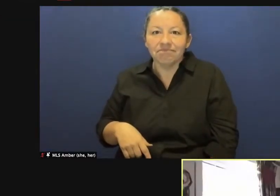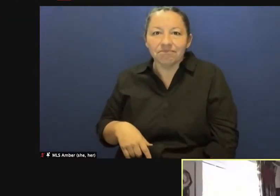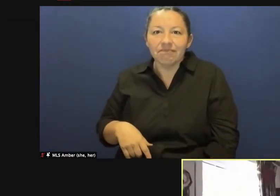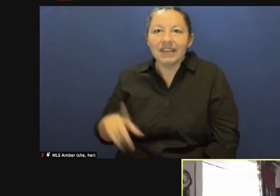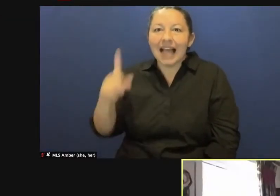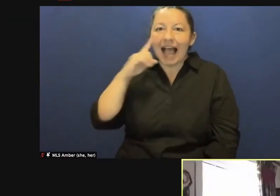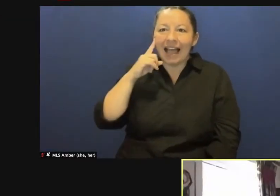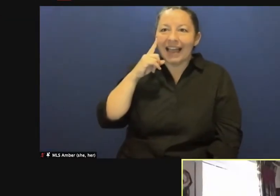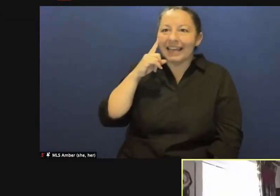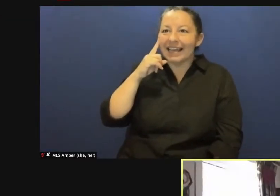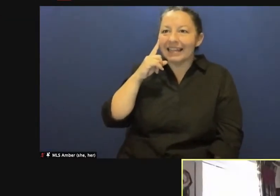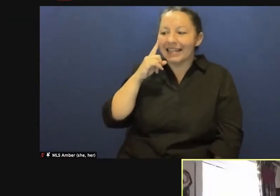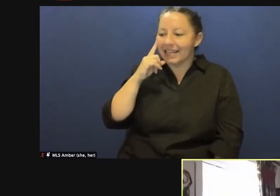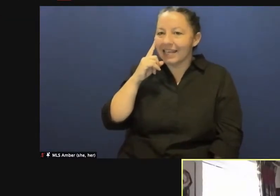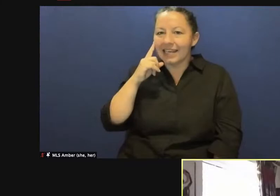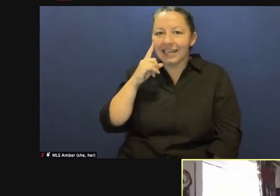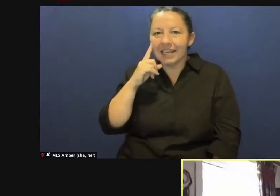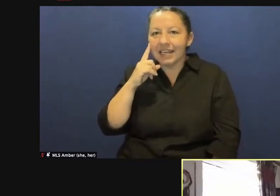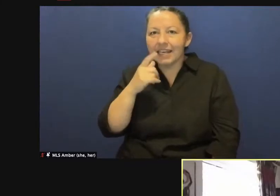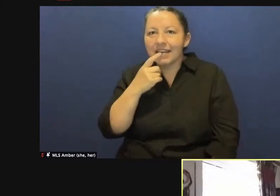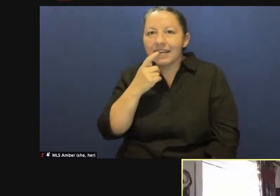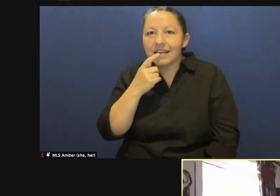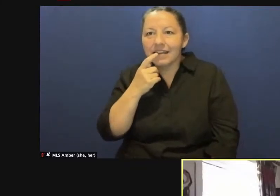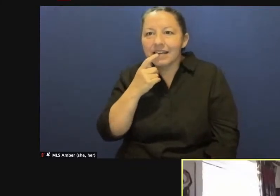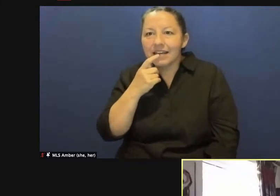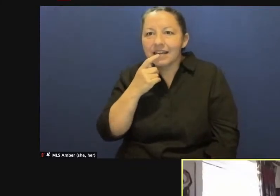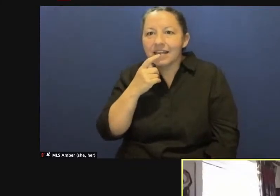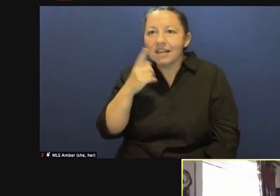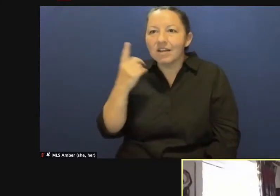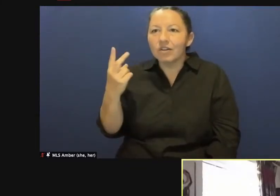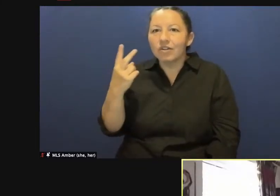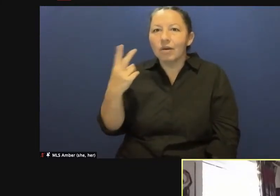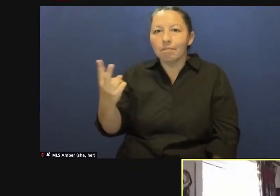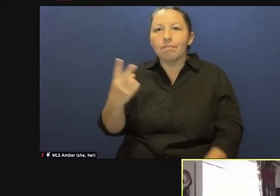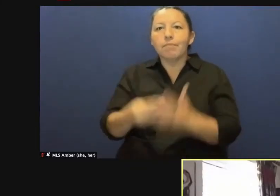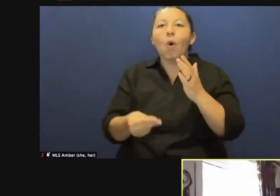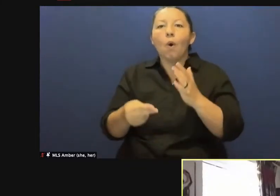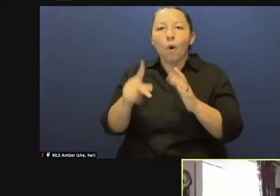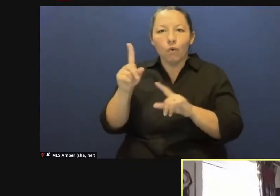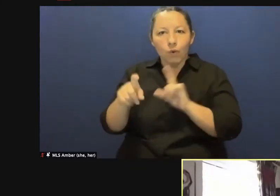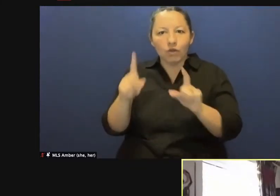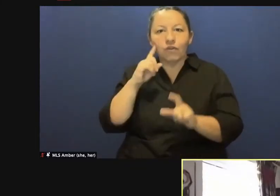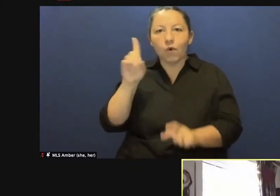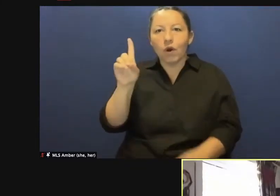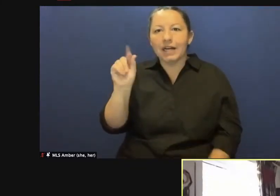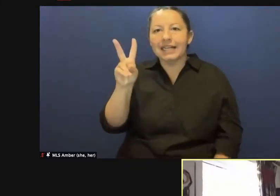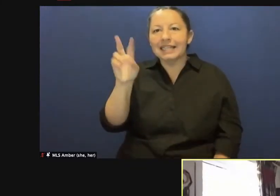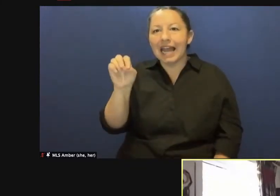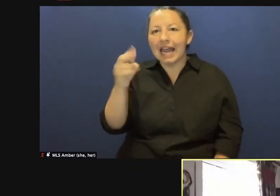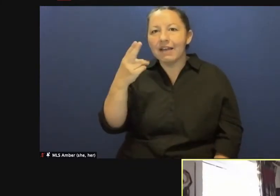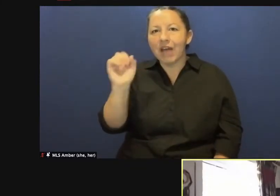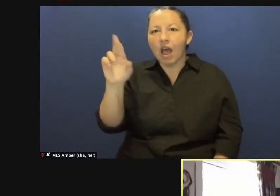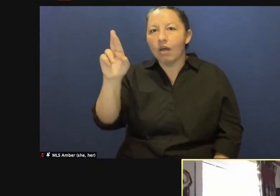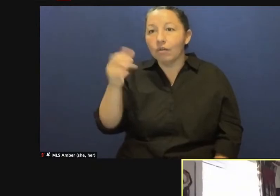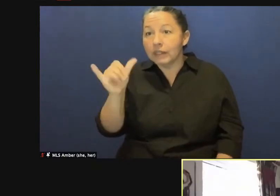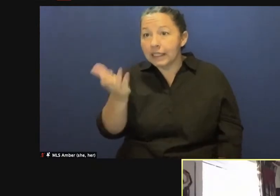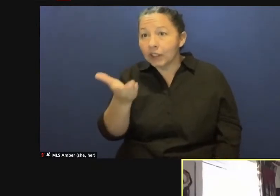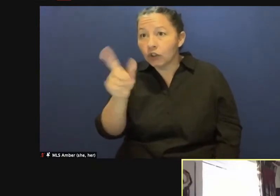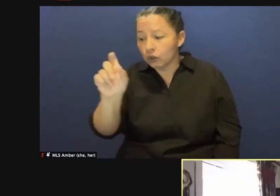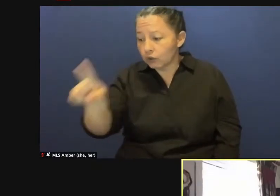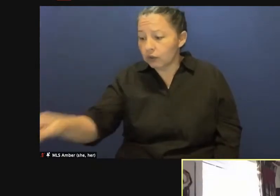think those 2 are addressed to Dave Heather. Dave, are you still with us?